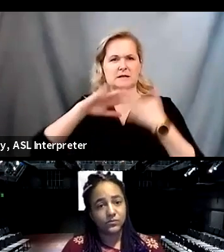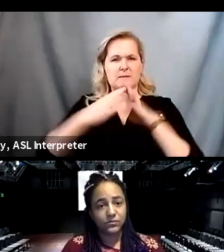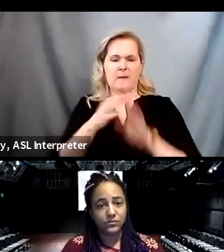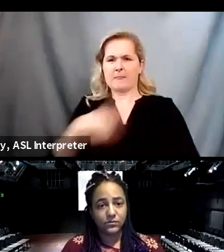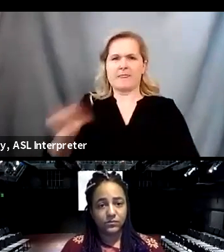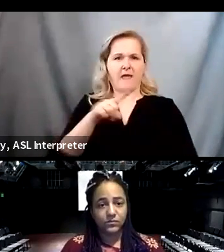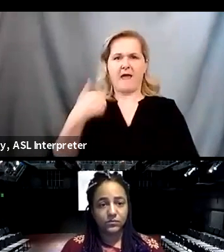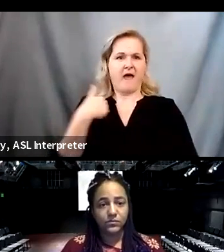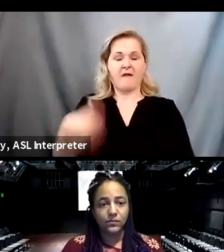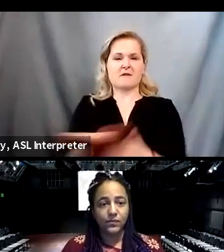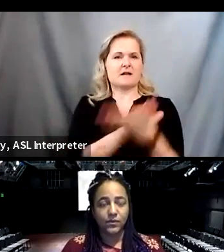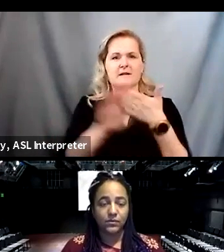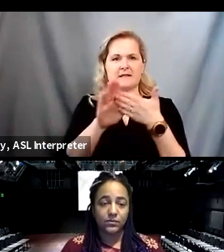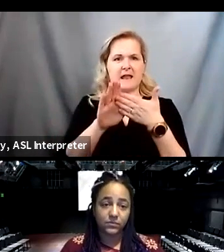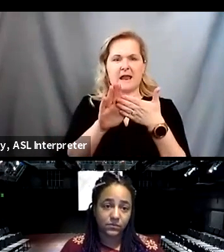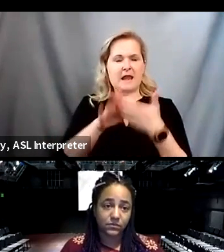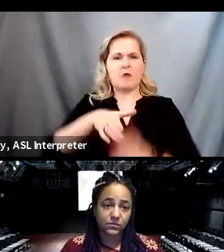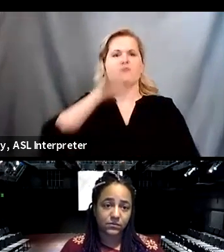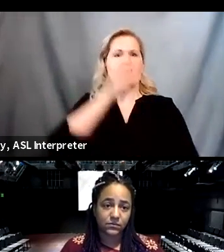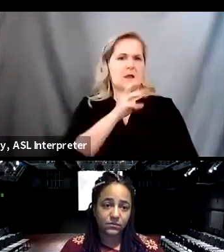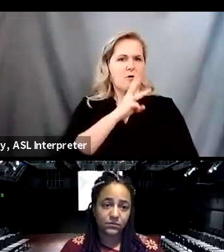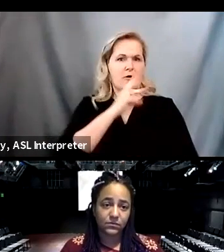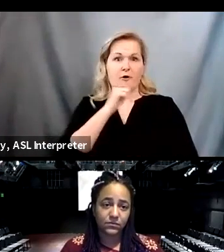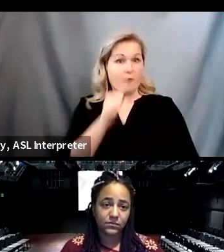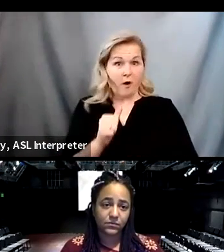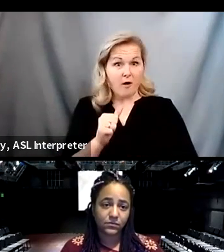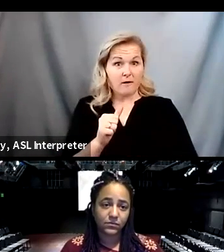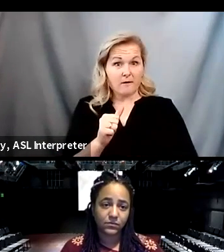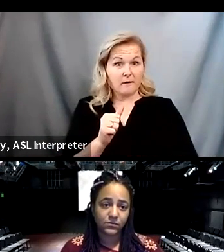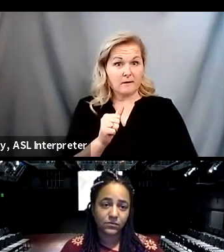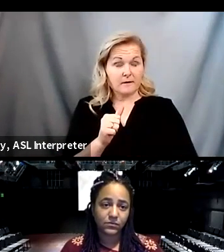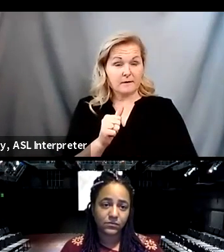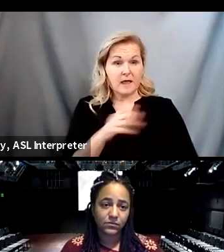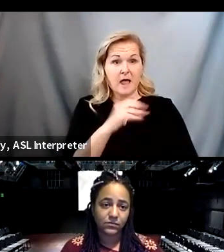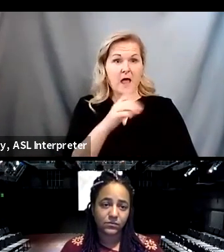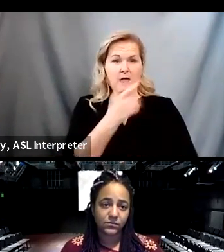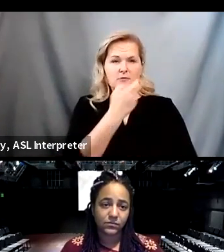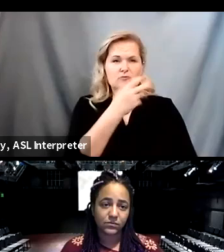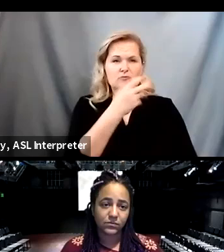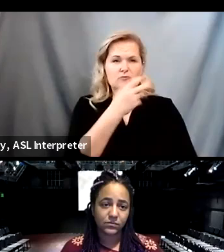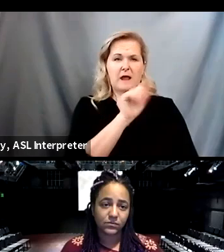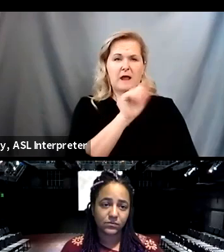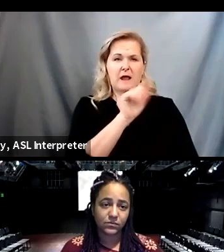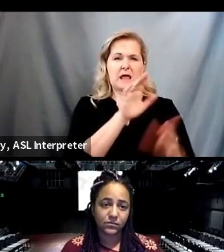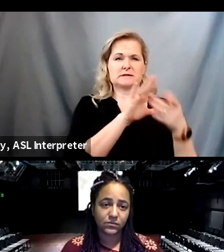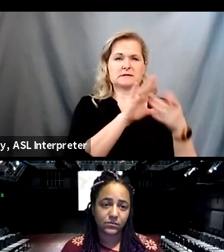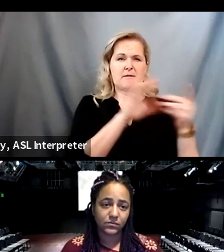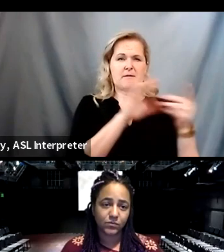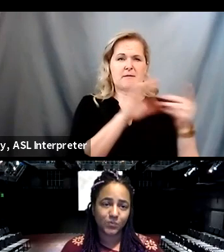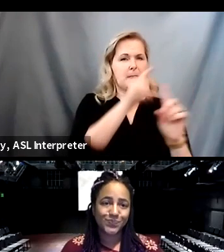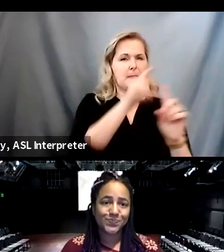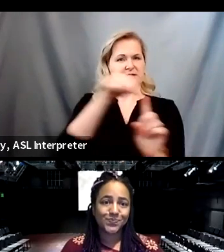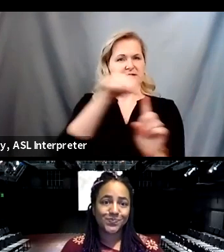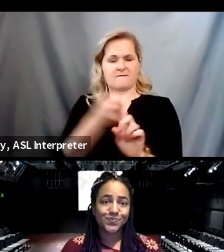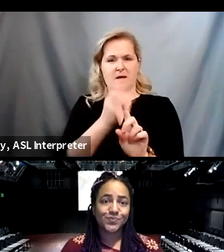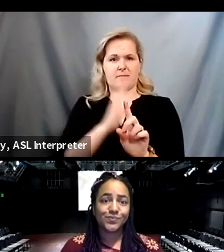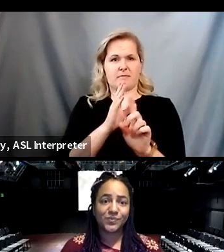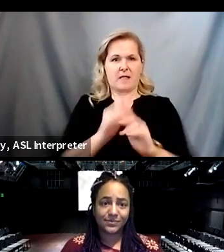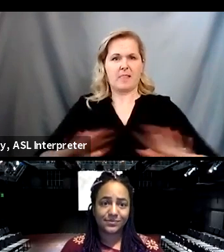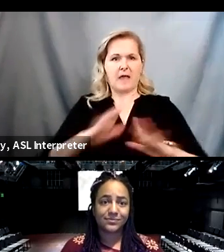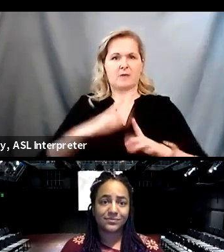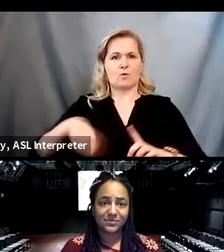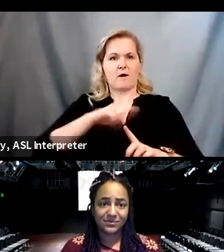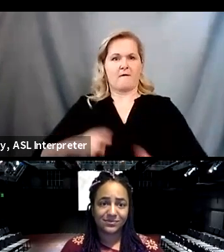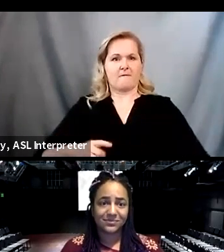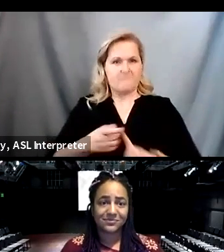clean drinking water. And what Grant was talking about, the specificity of the land that we come from, like our bodies